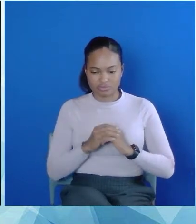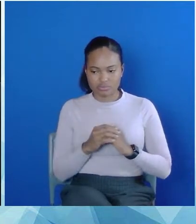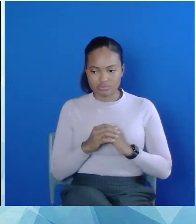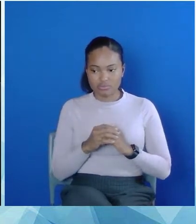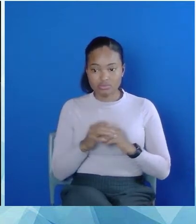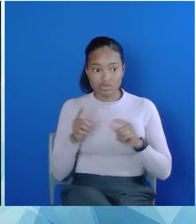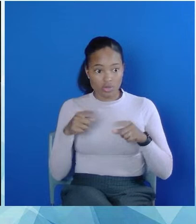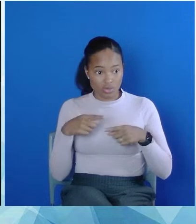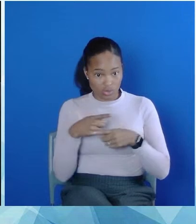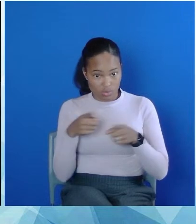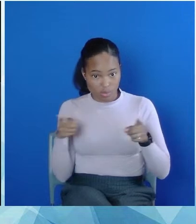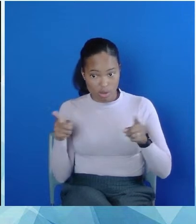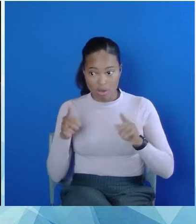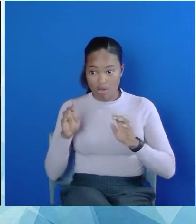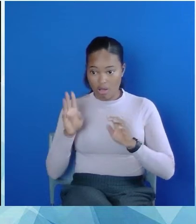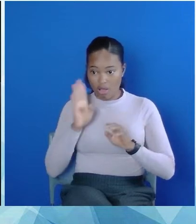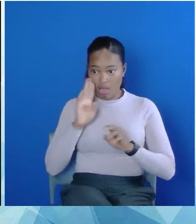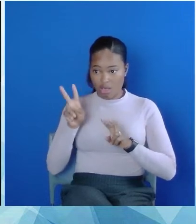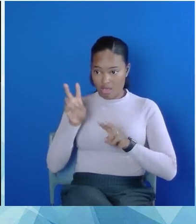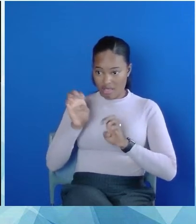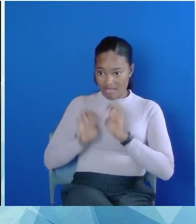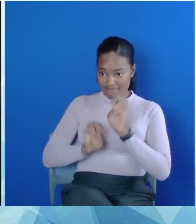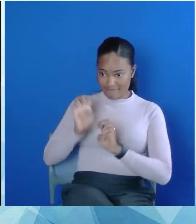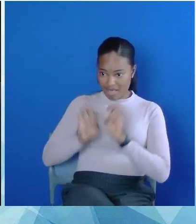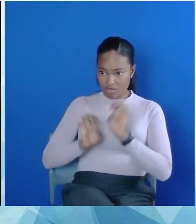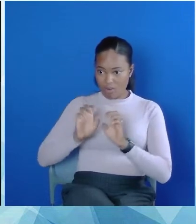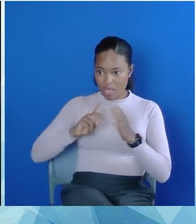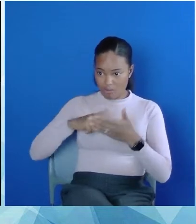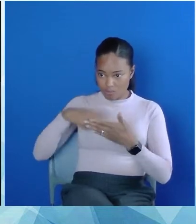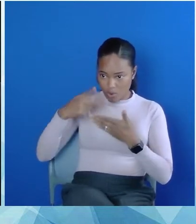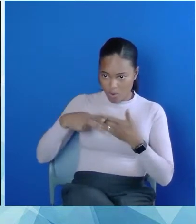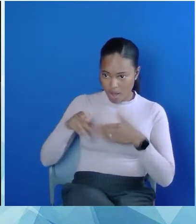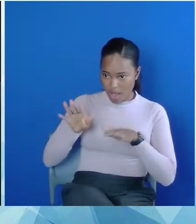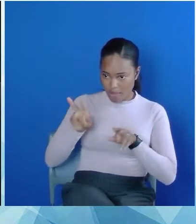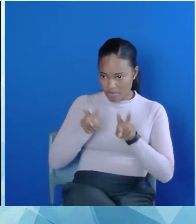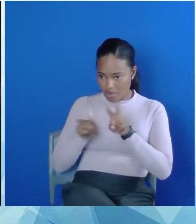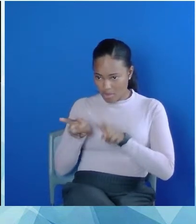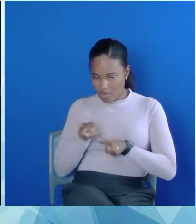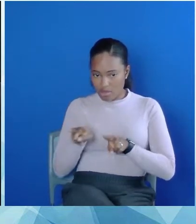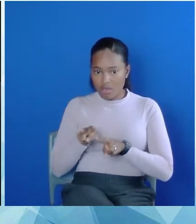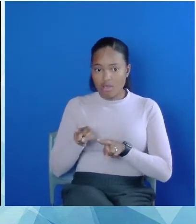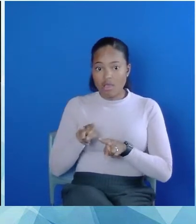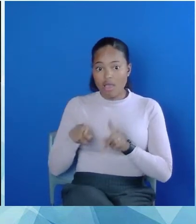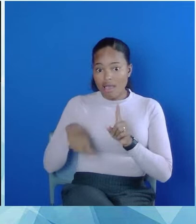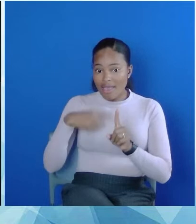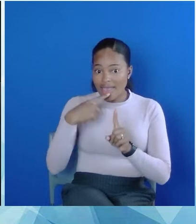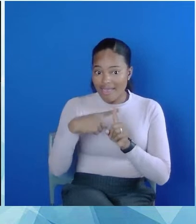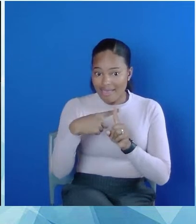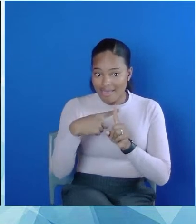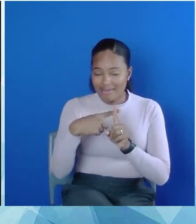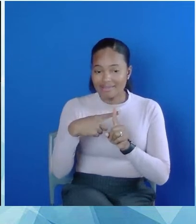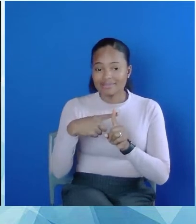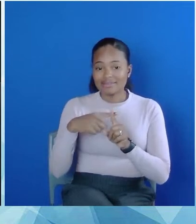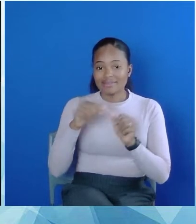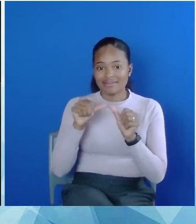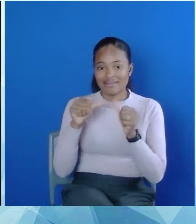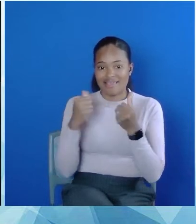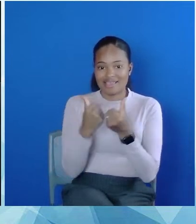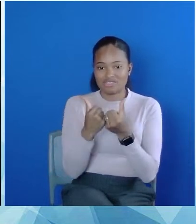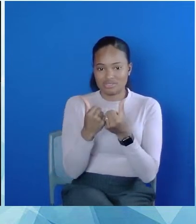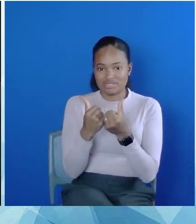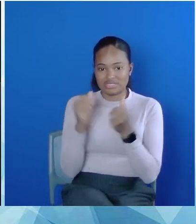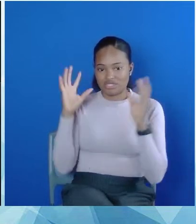You all evaluate the agency's programming and the agency's